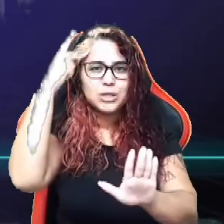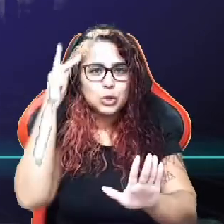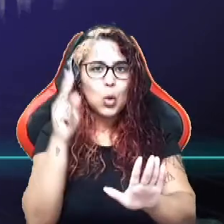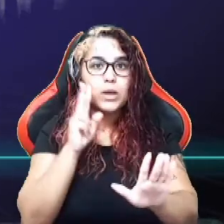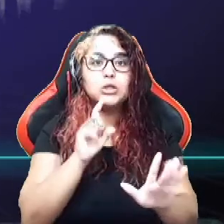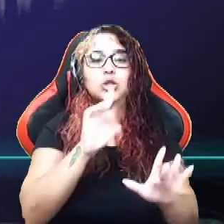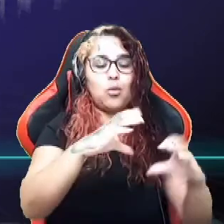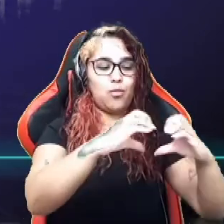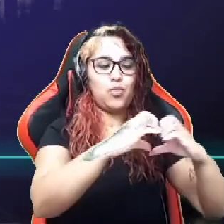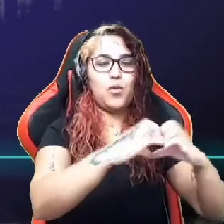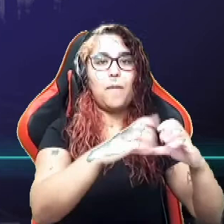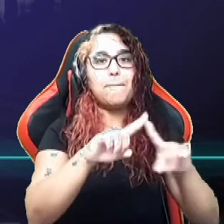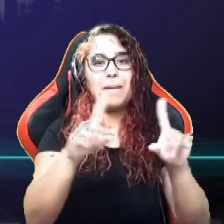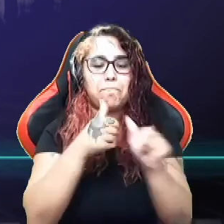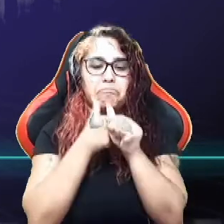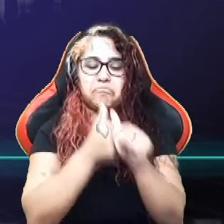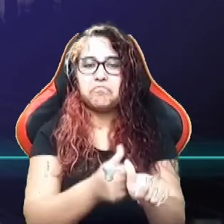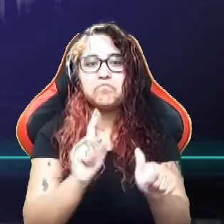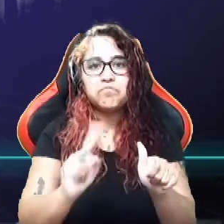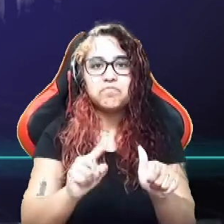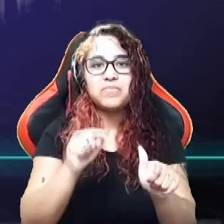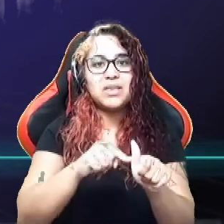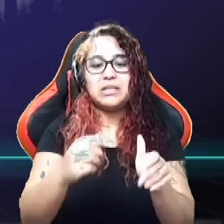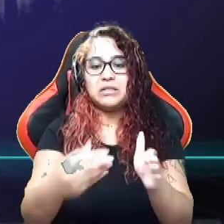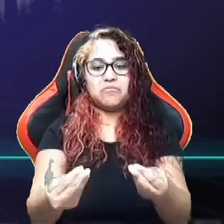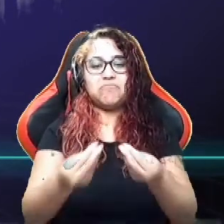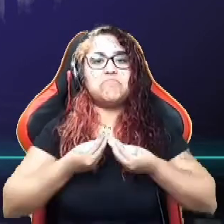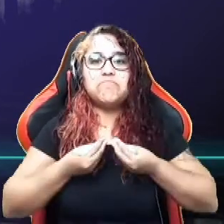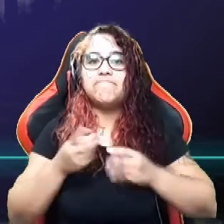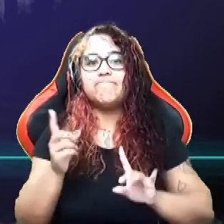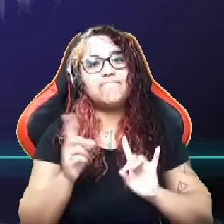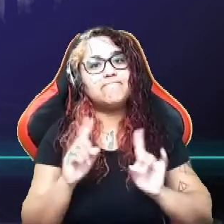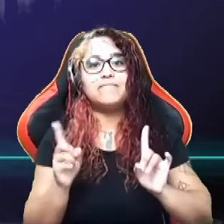no longer be reached by this content.